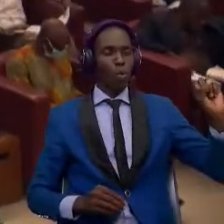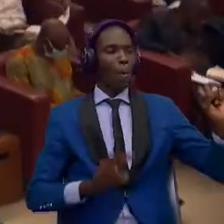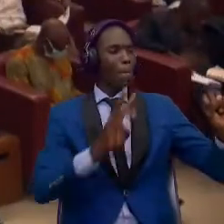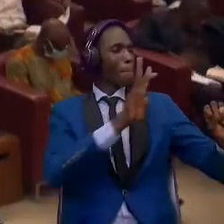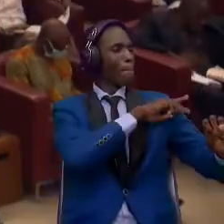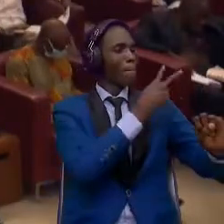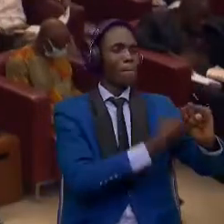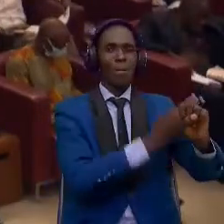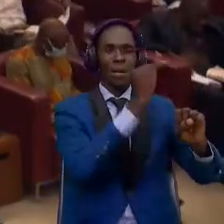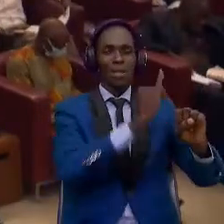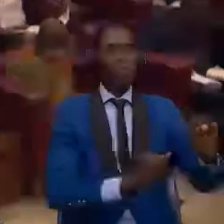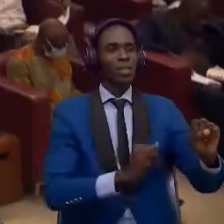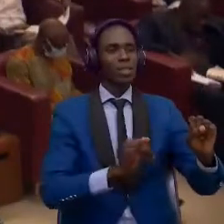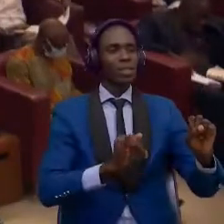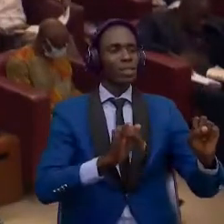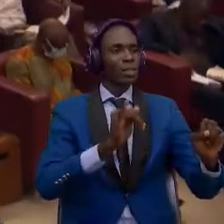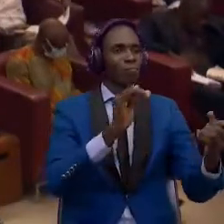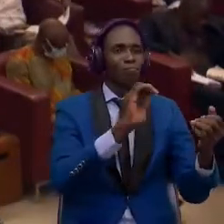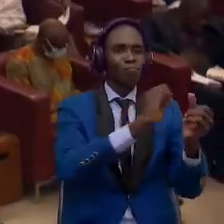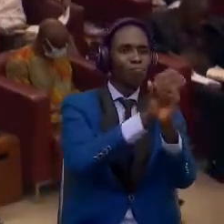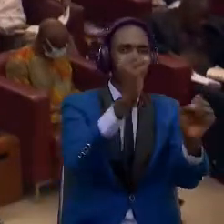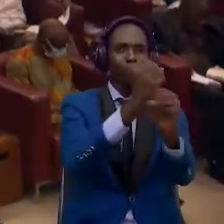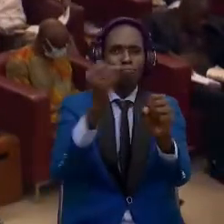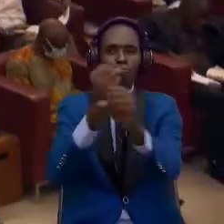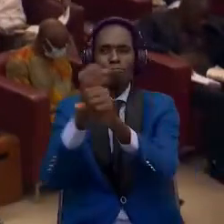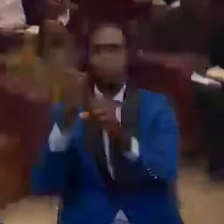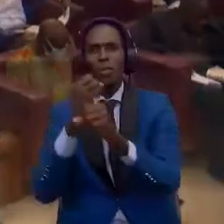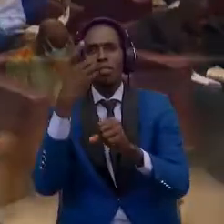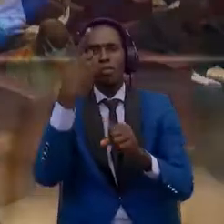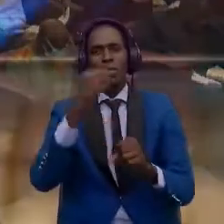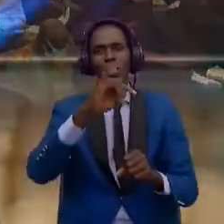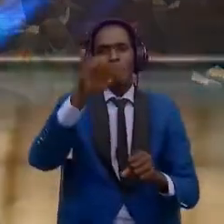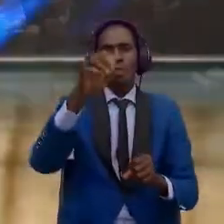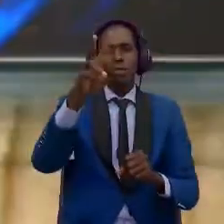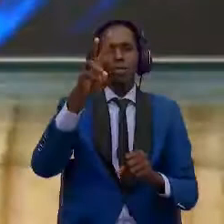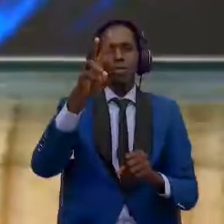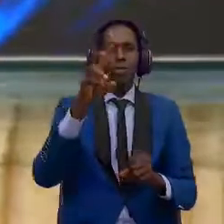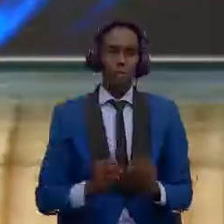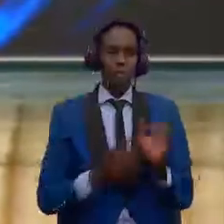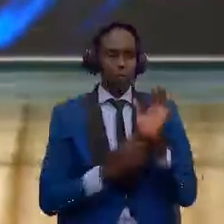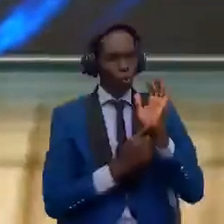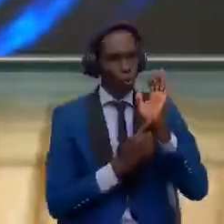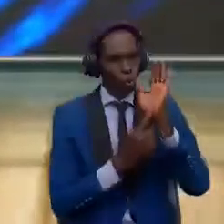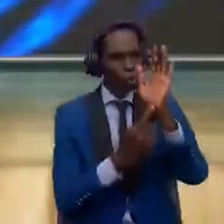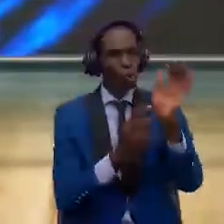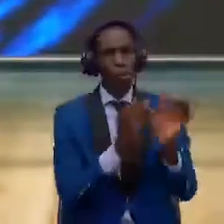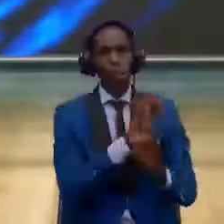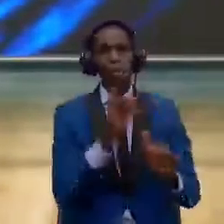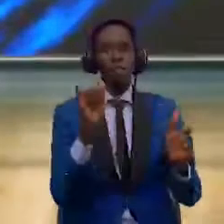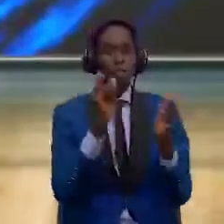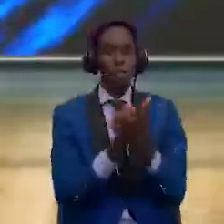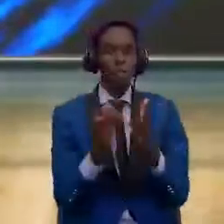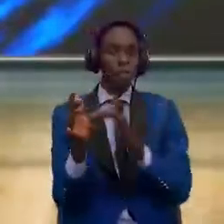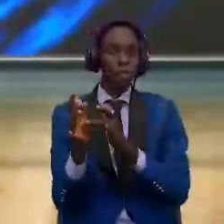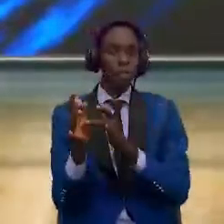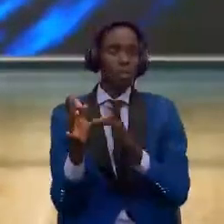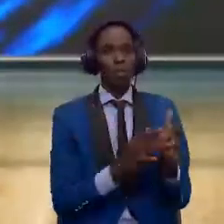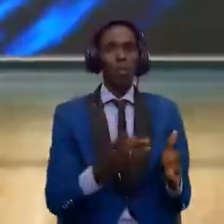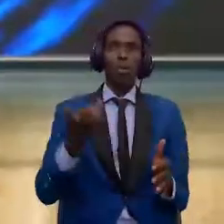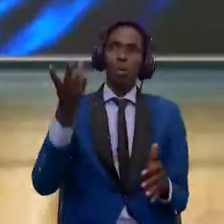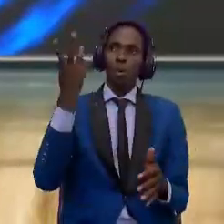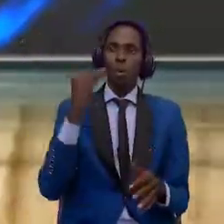Jews, and that publicly, showing by the scriptures that Jesus